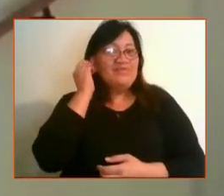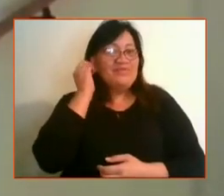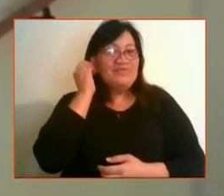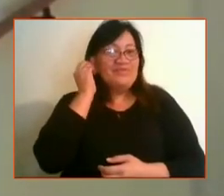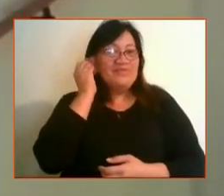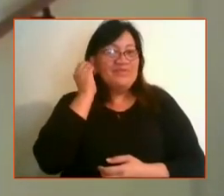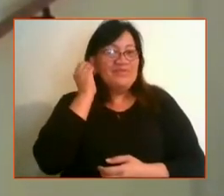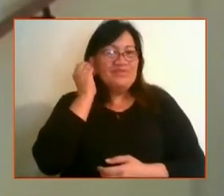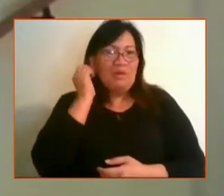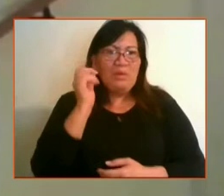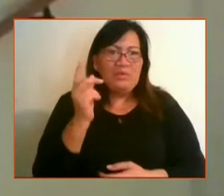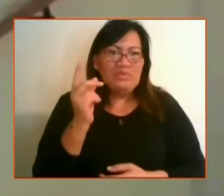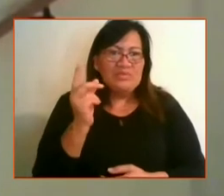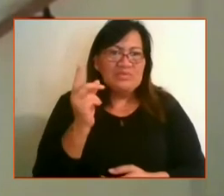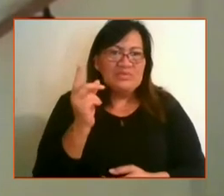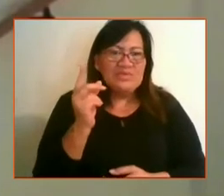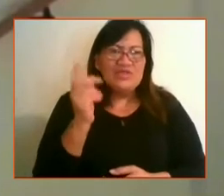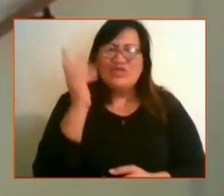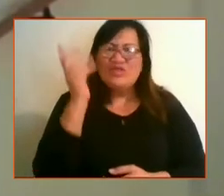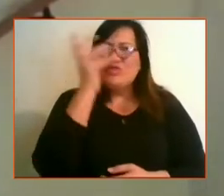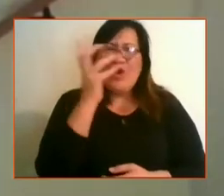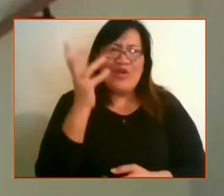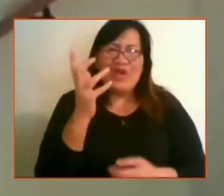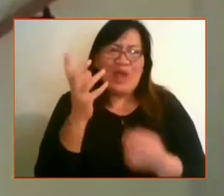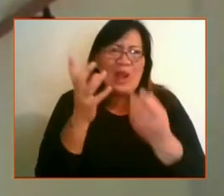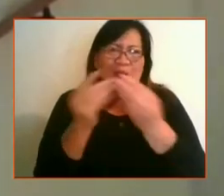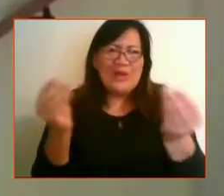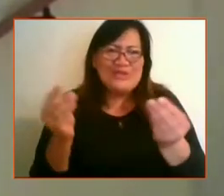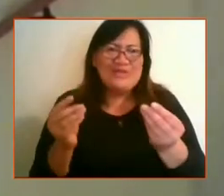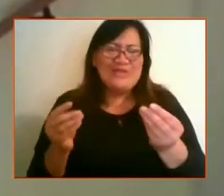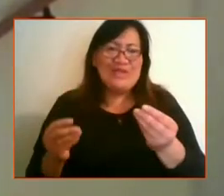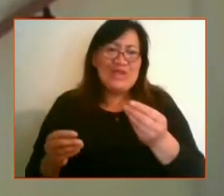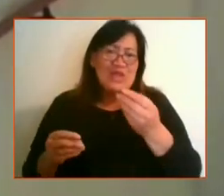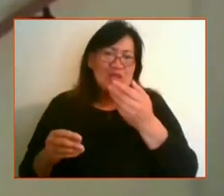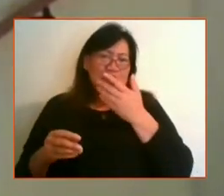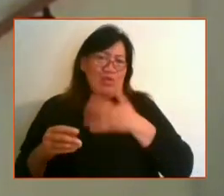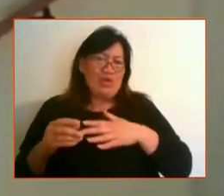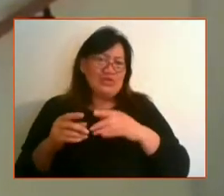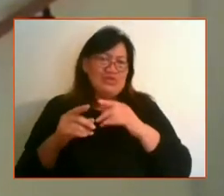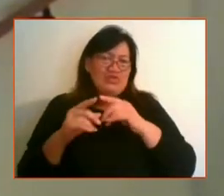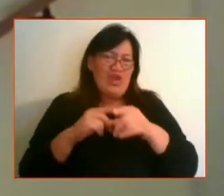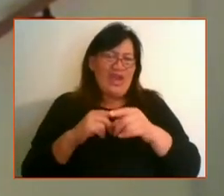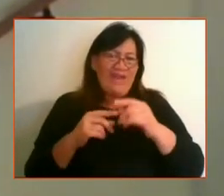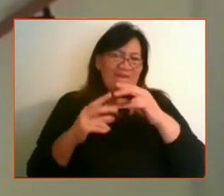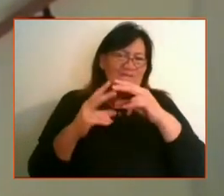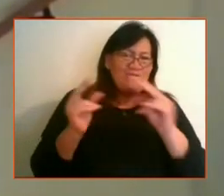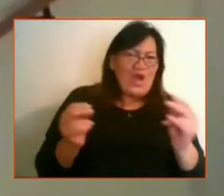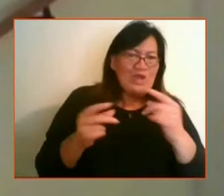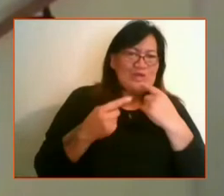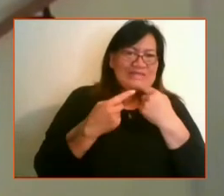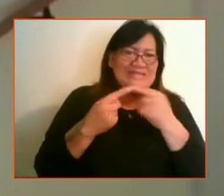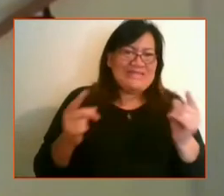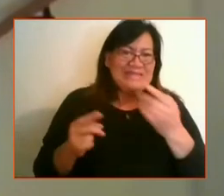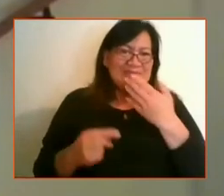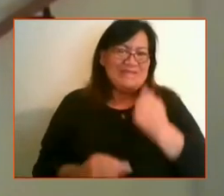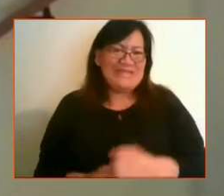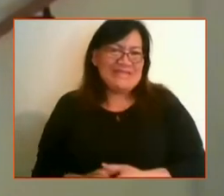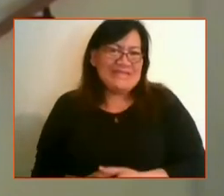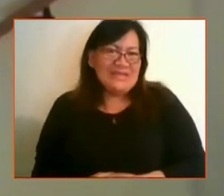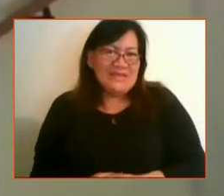Swarbrick. Hang on. Sorry, Jonathan, we did lose you there. Would you like to just give us your final sentence there?